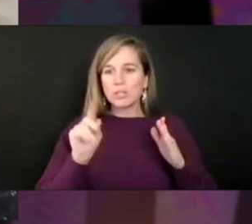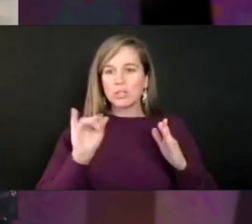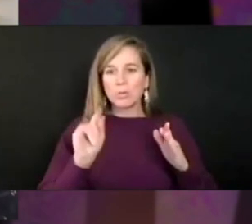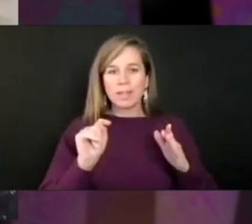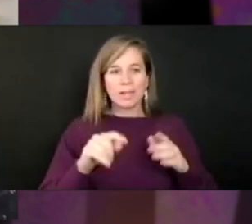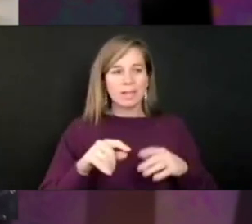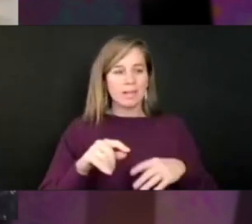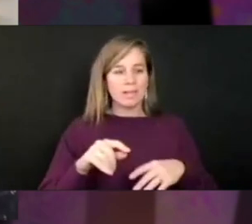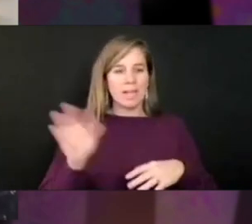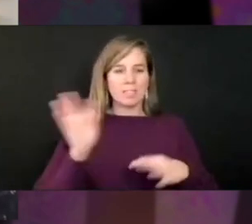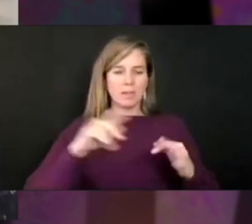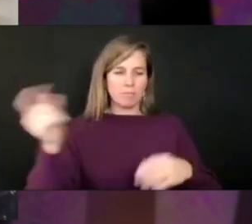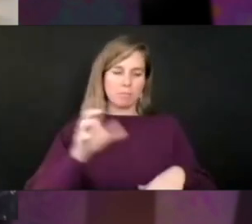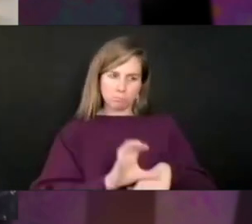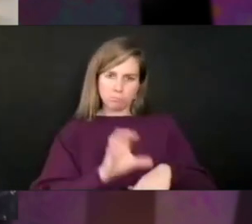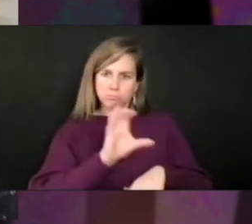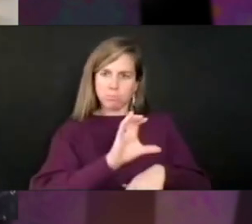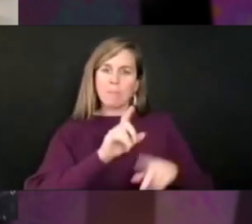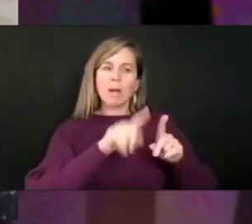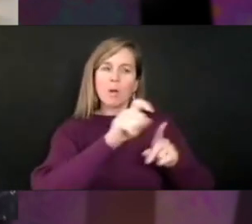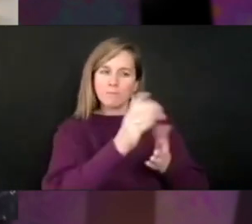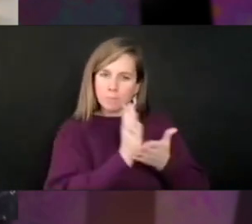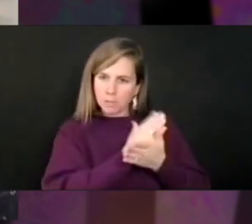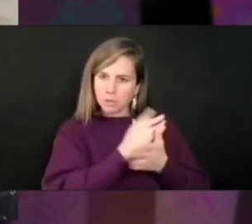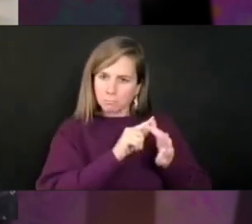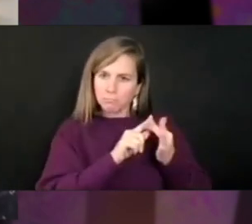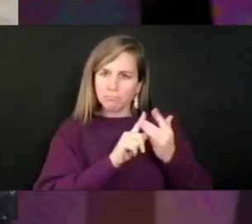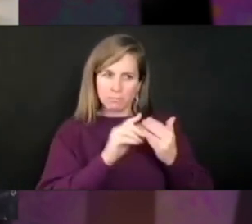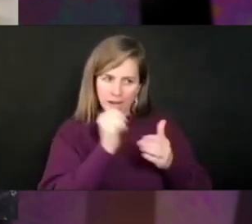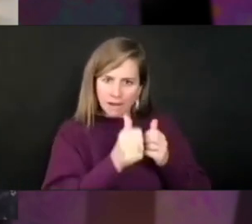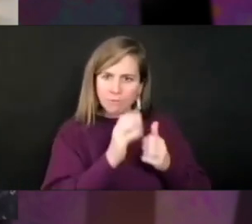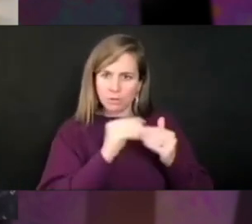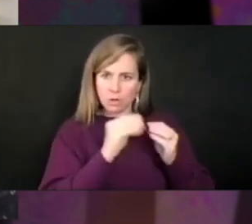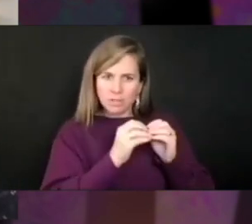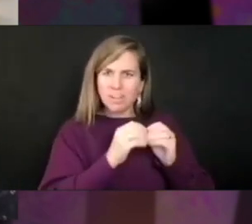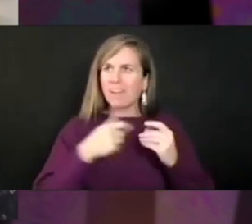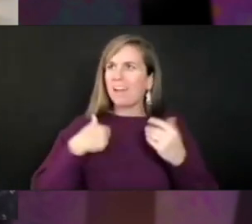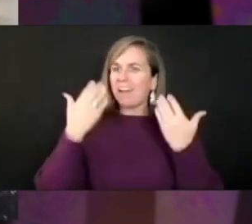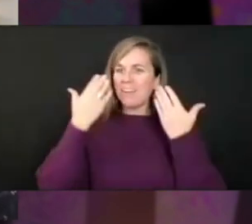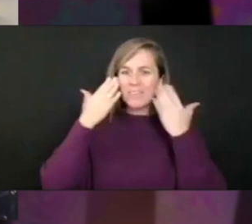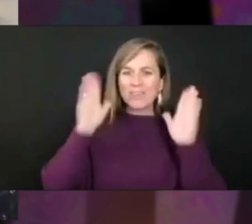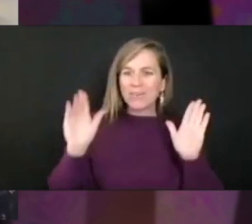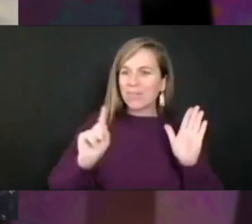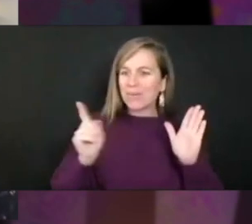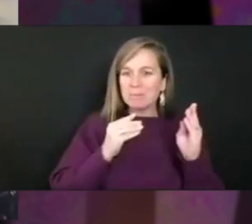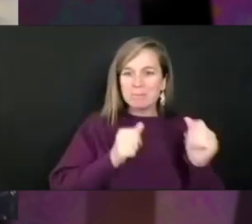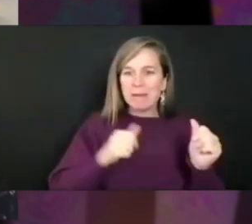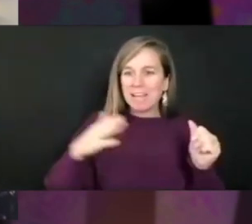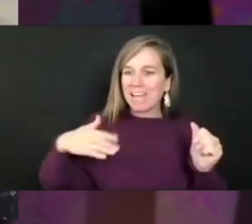budget so specifically where every dollar is going to go when you don't even know how it's going to go.